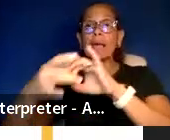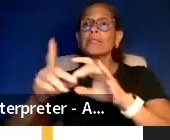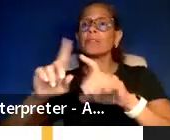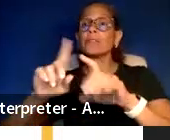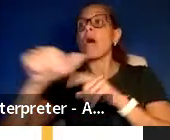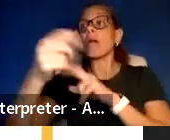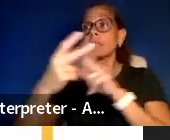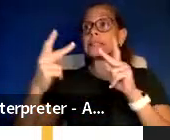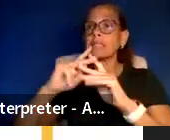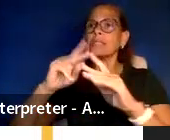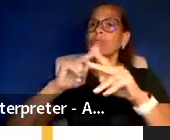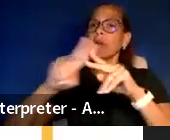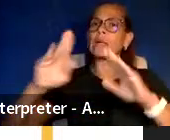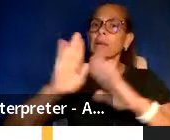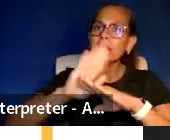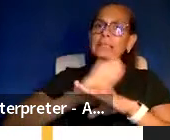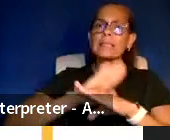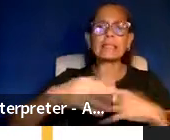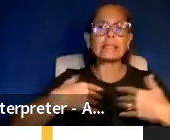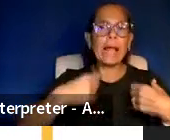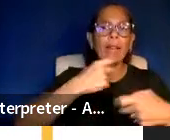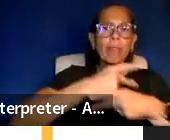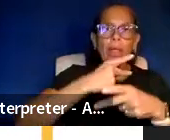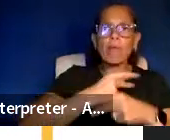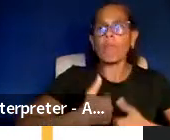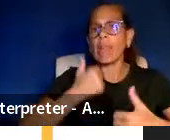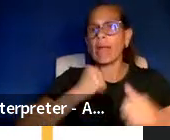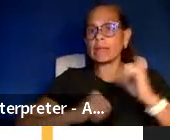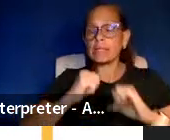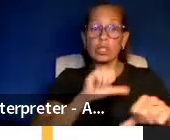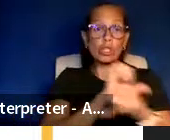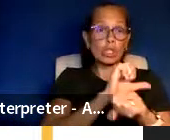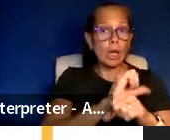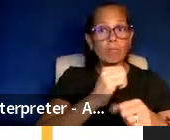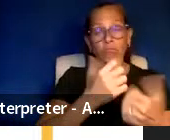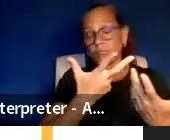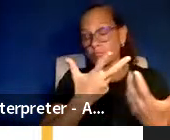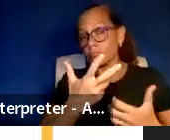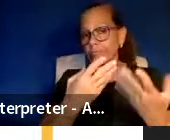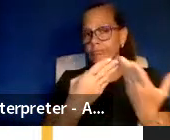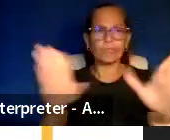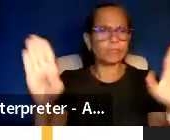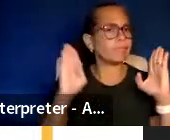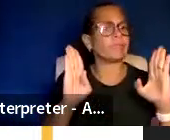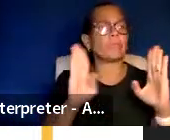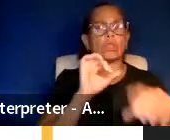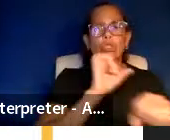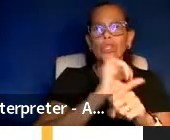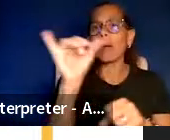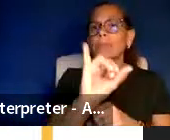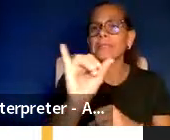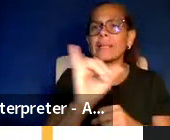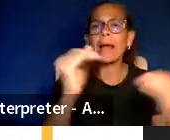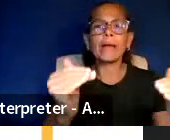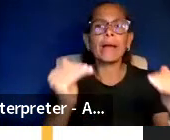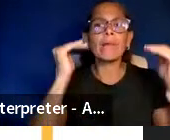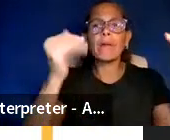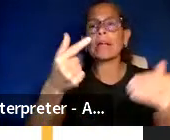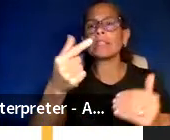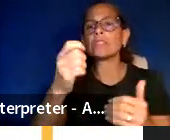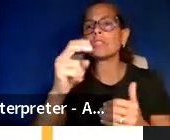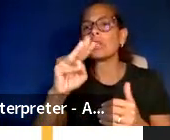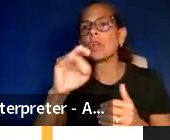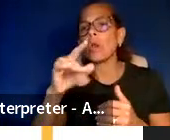sectors in healthcare and life sciences. And jobs in life sciences are wide and varied. Jobs such as advanced